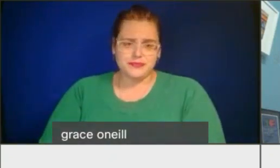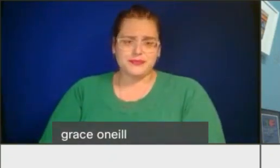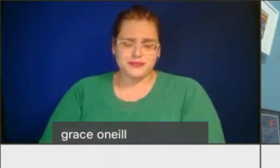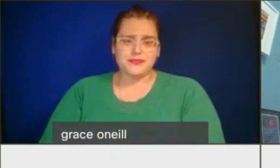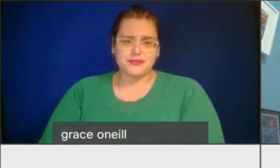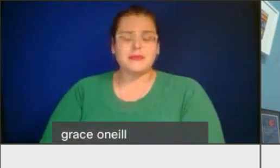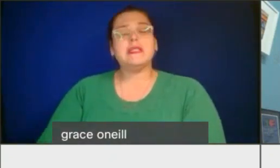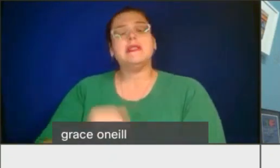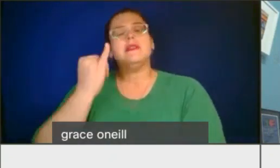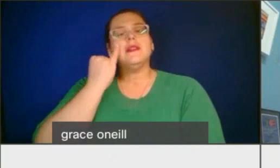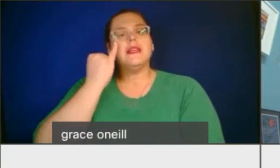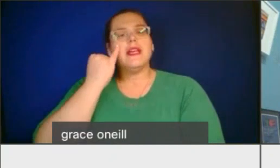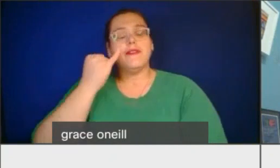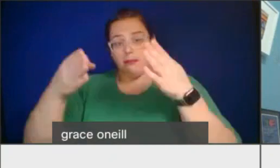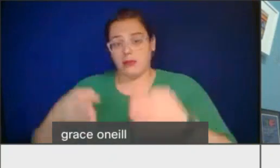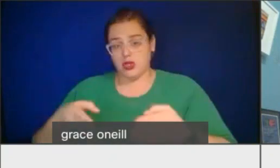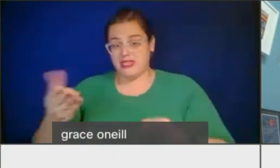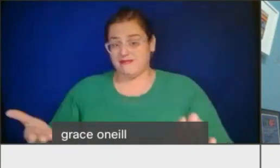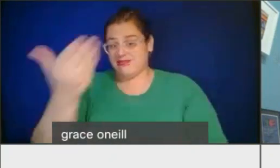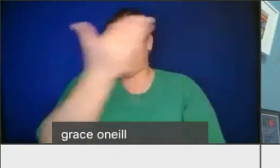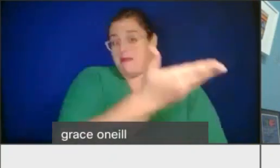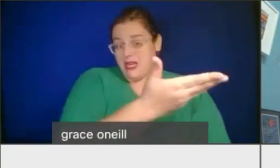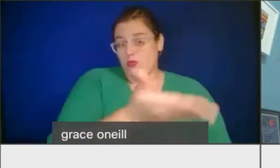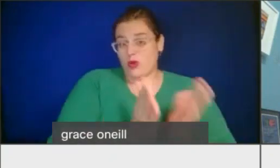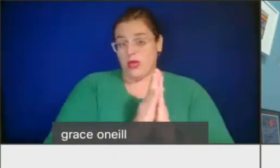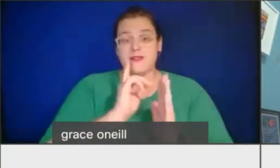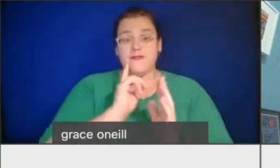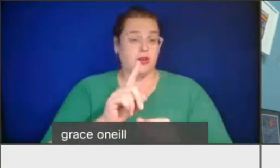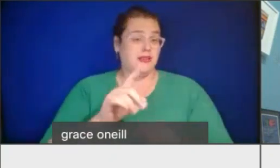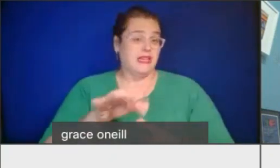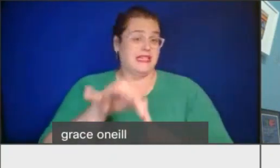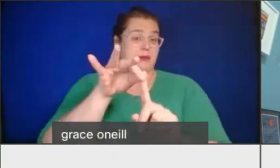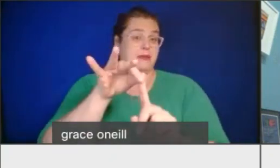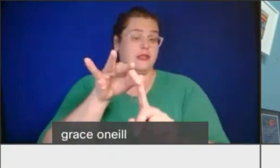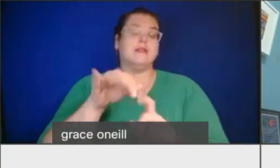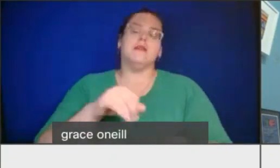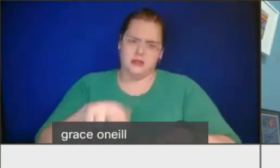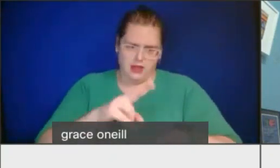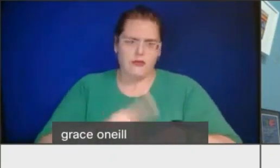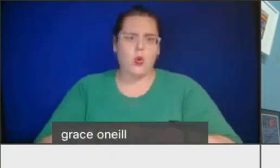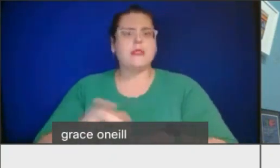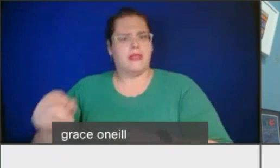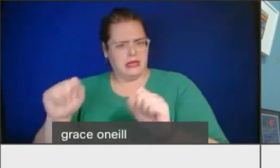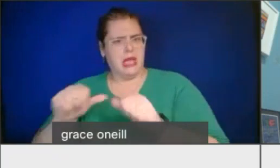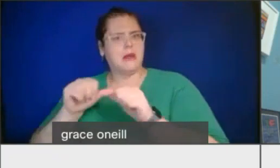If a person has submitted an exemption request, they are eligible to continue